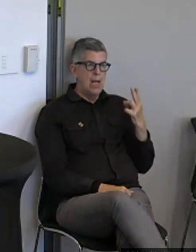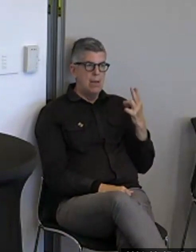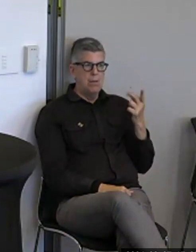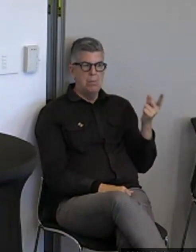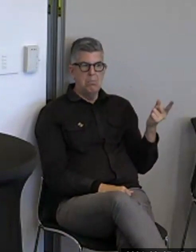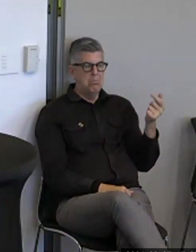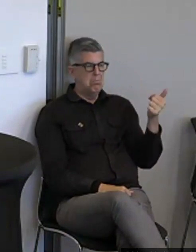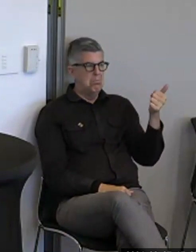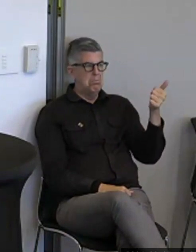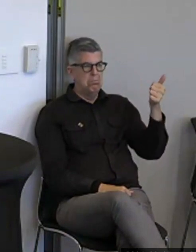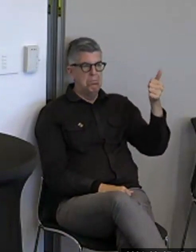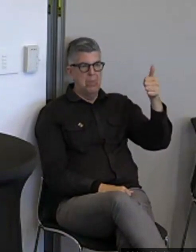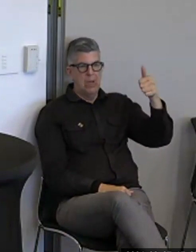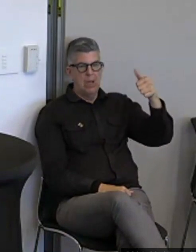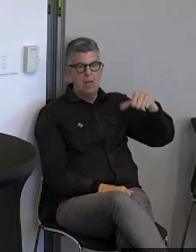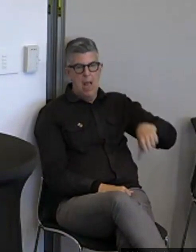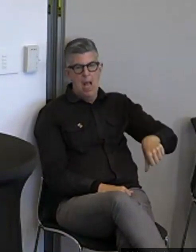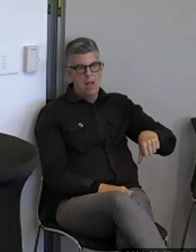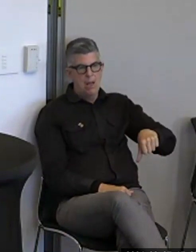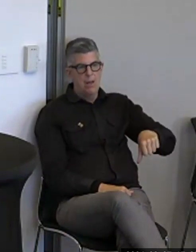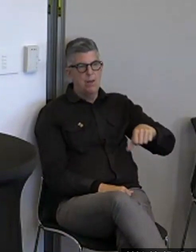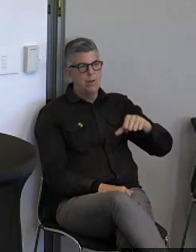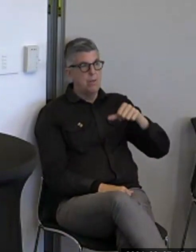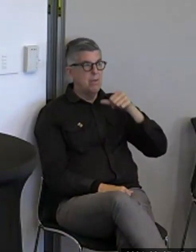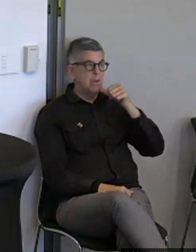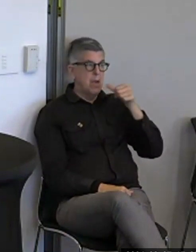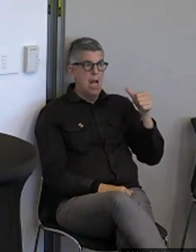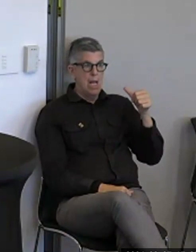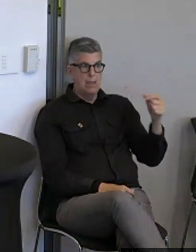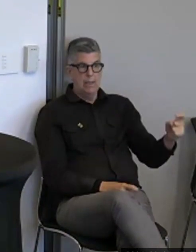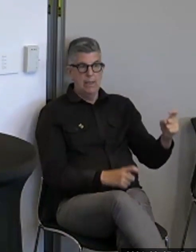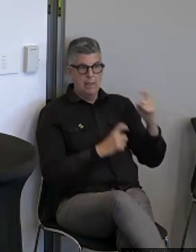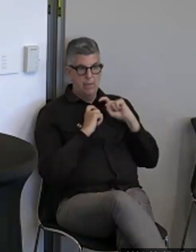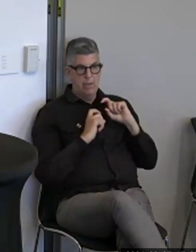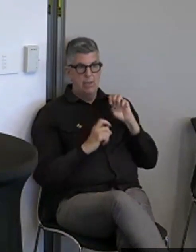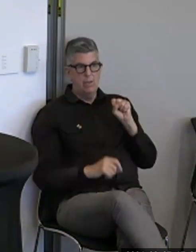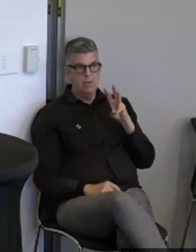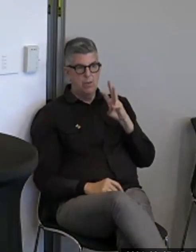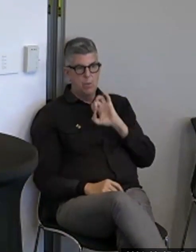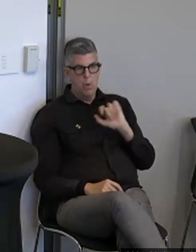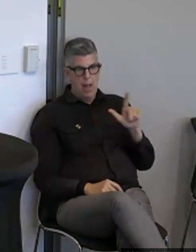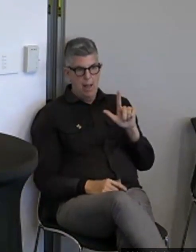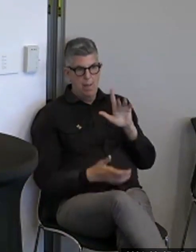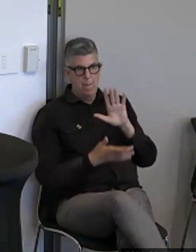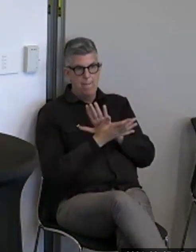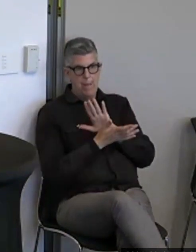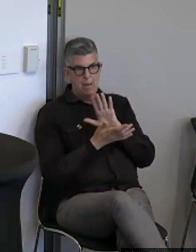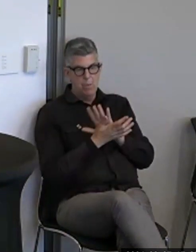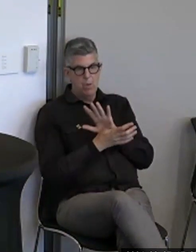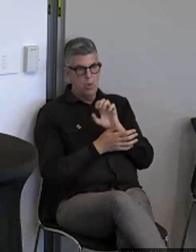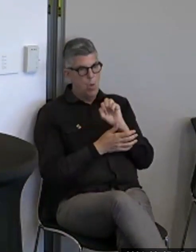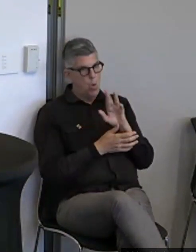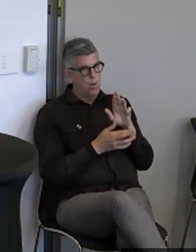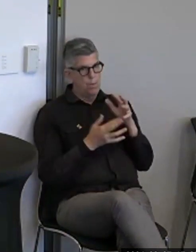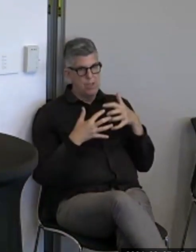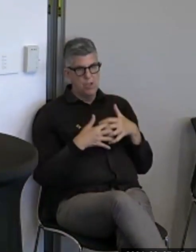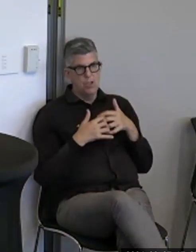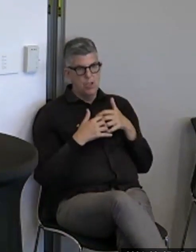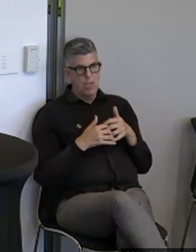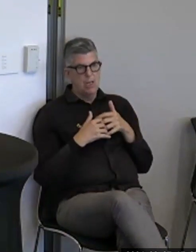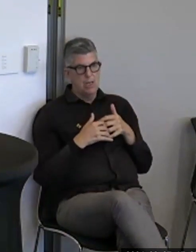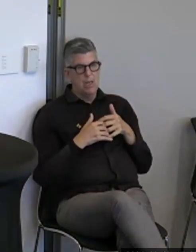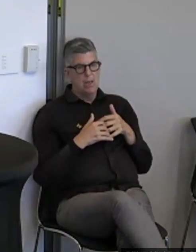to allow us like a swell machine and swell paper to be on quota. And I think we've seen here, this